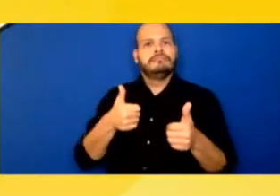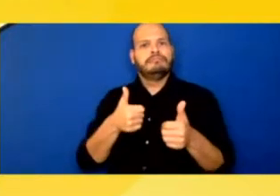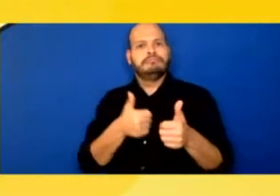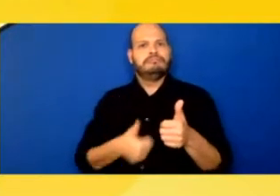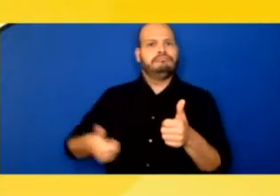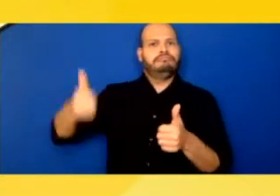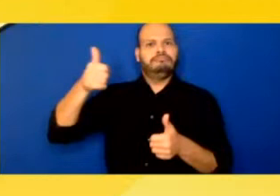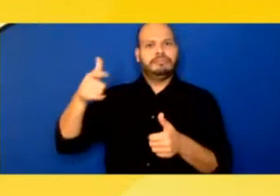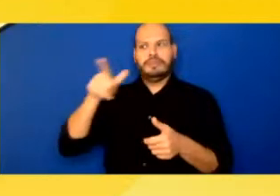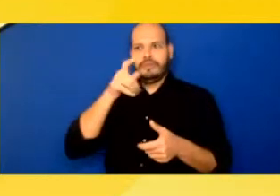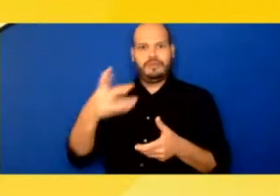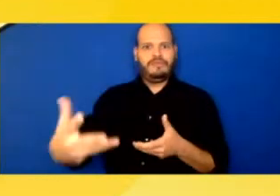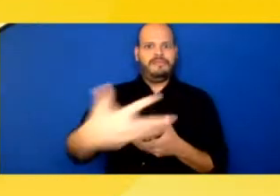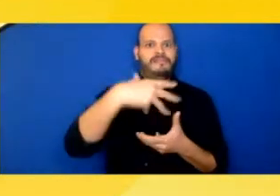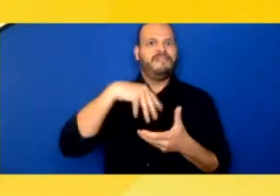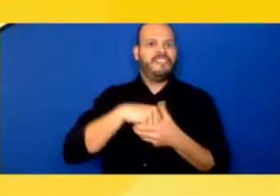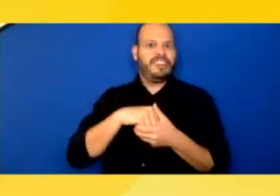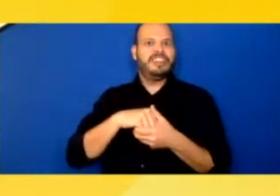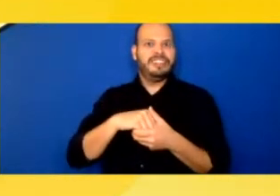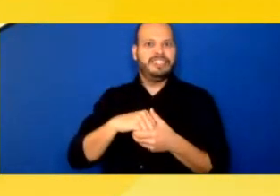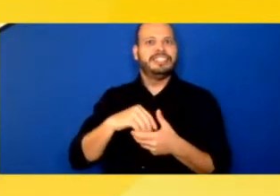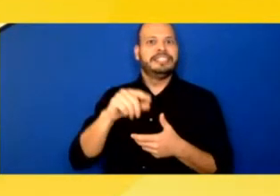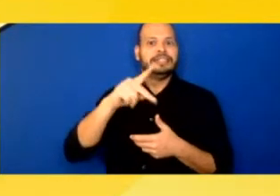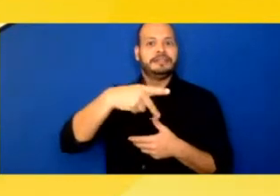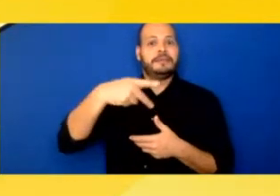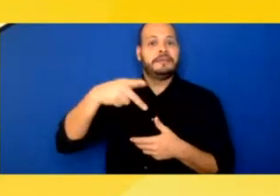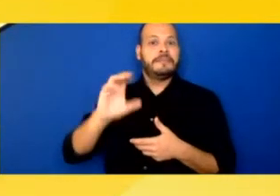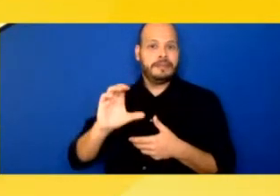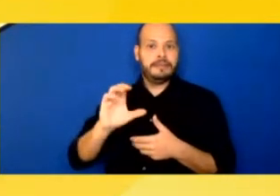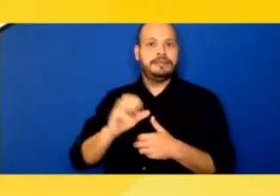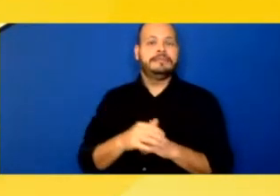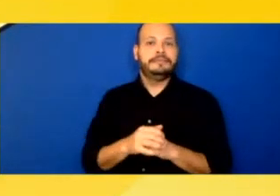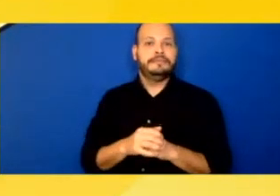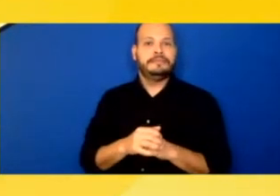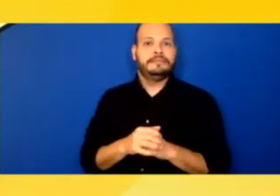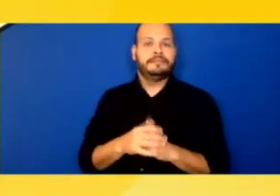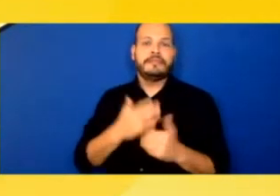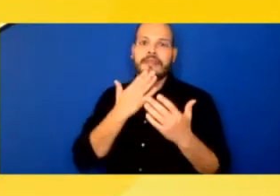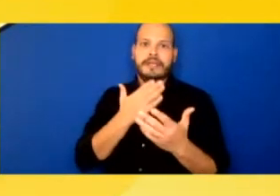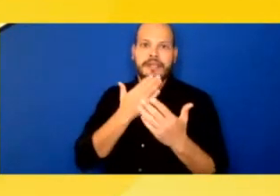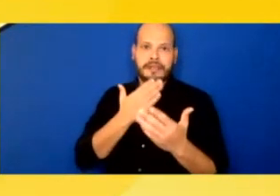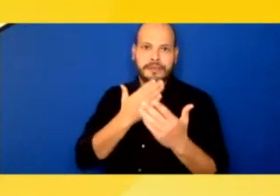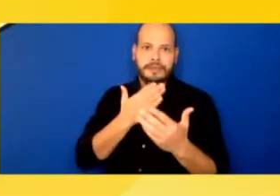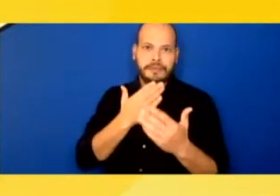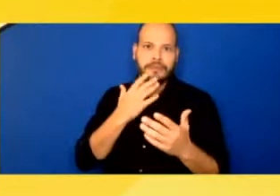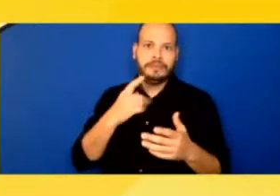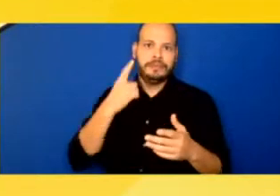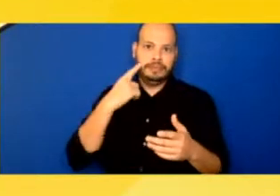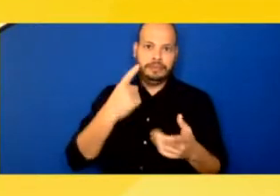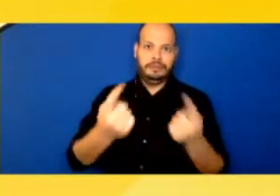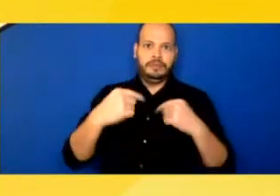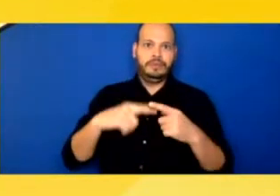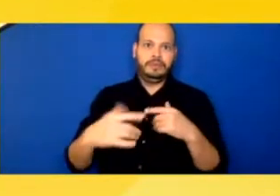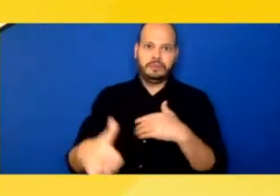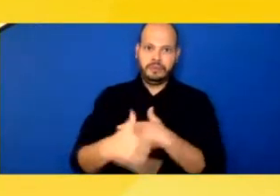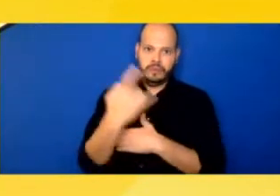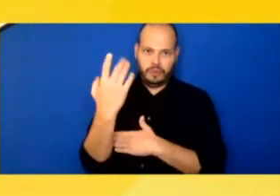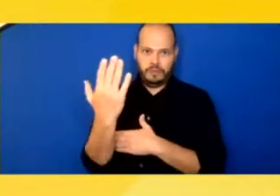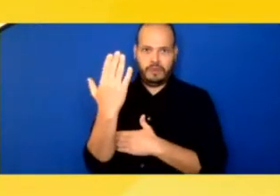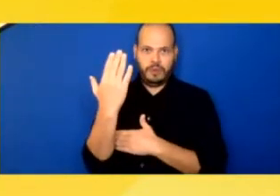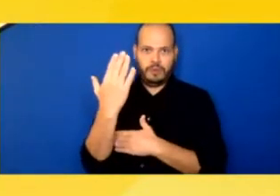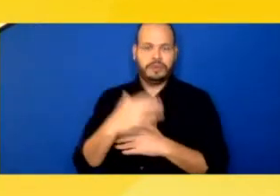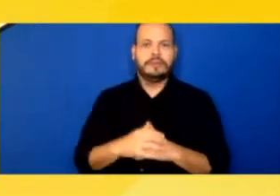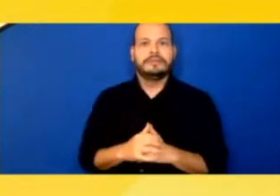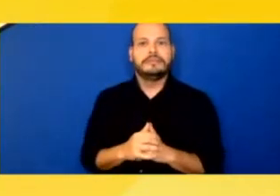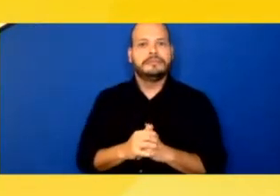in arranging this call this morning. Some 1,500 people pre-registered for the call, and so many